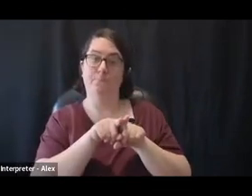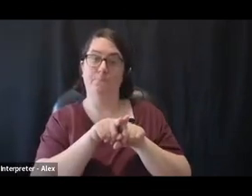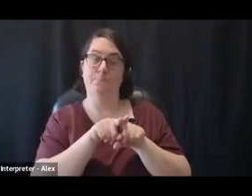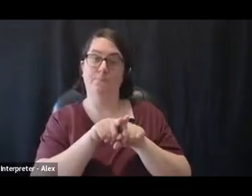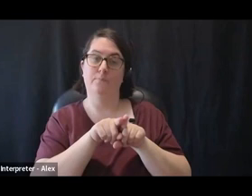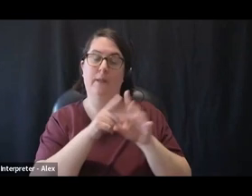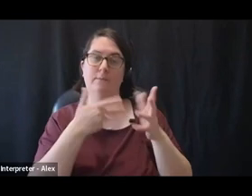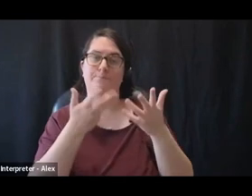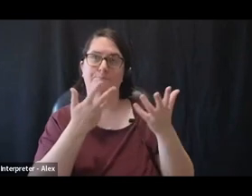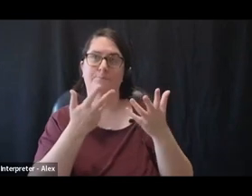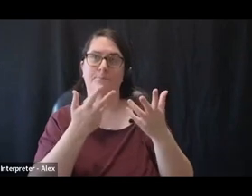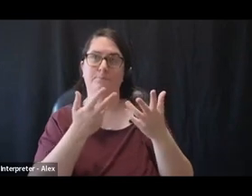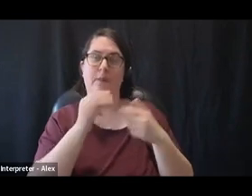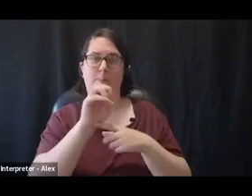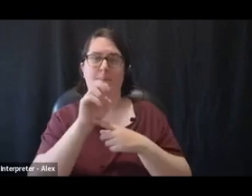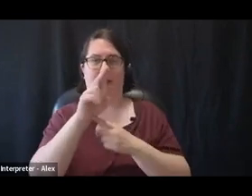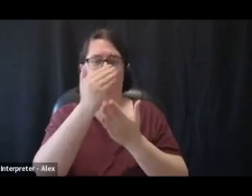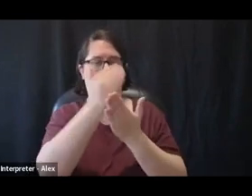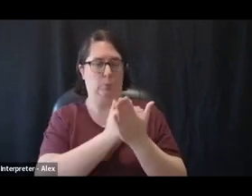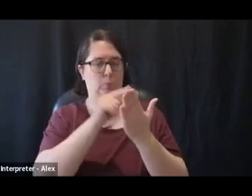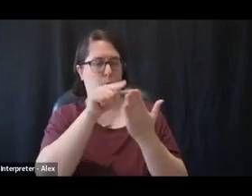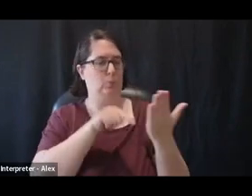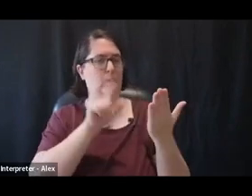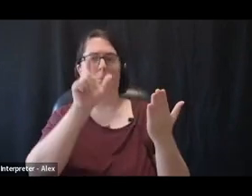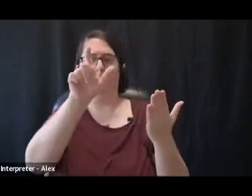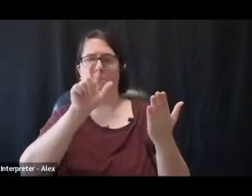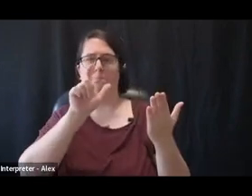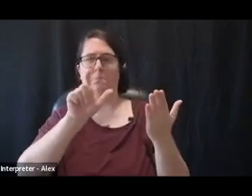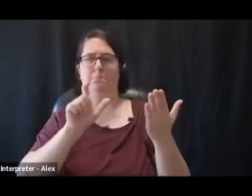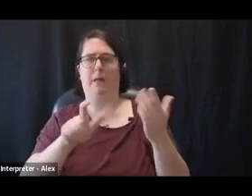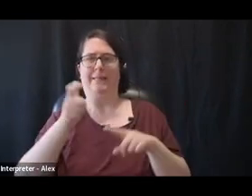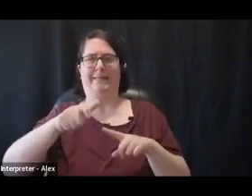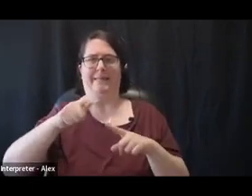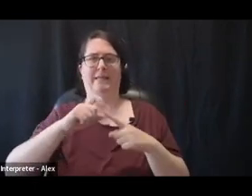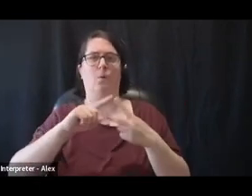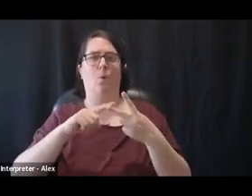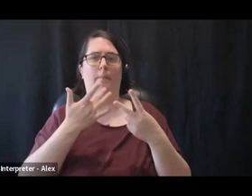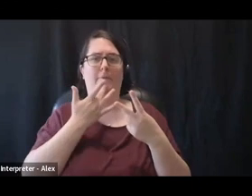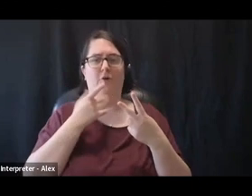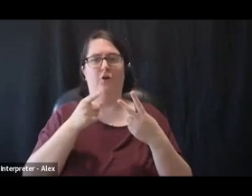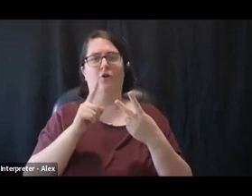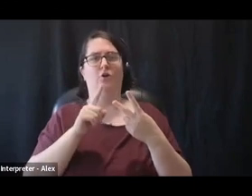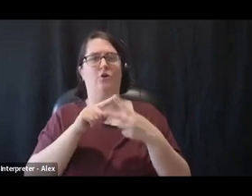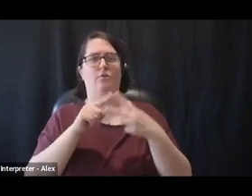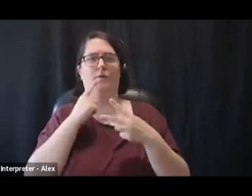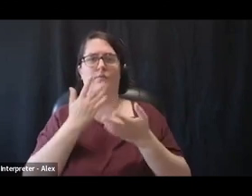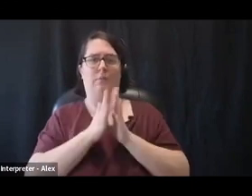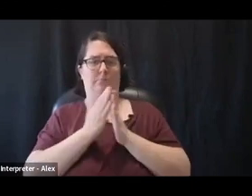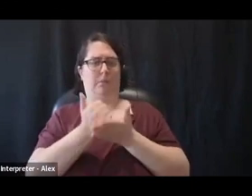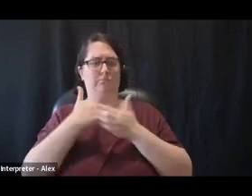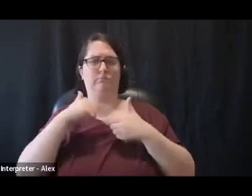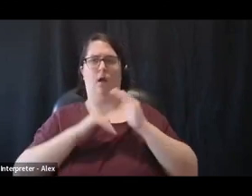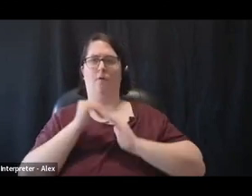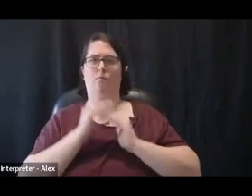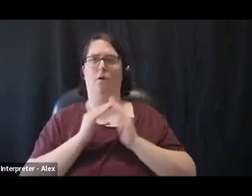had a menu that you could select things that you needed or wanted to make you comfortable coming into